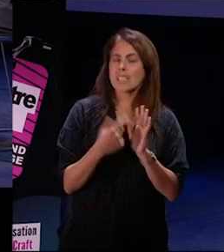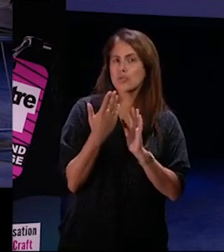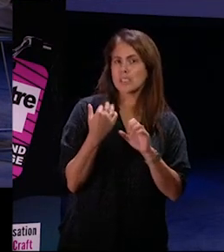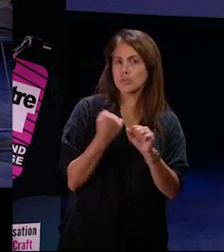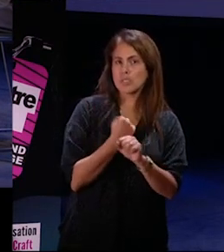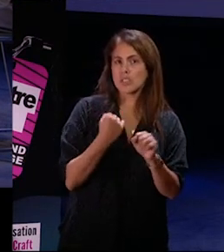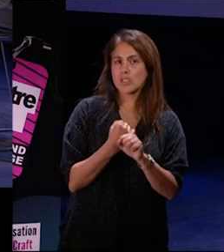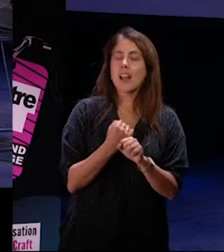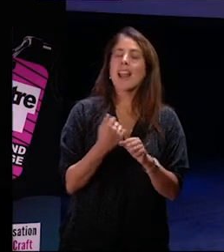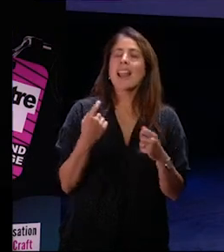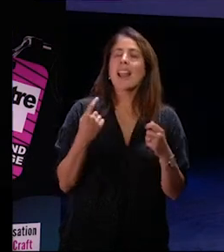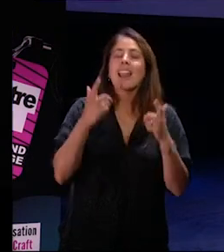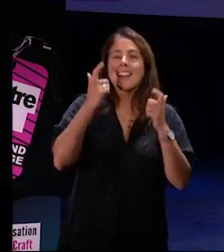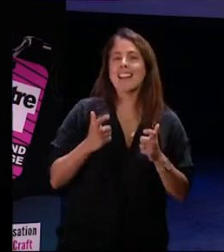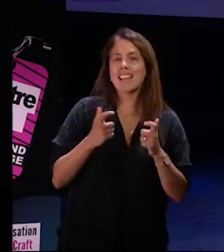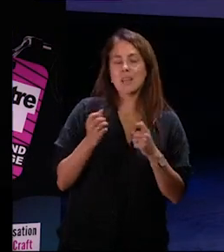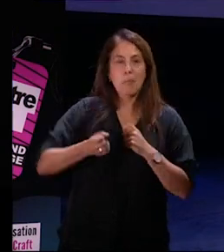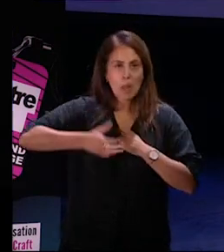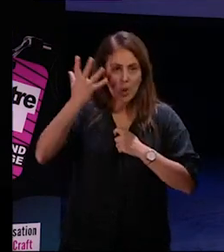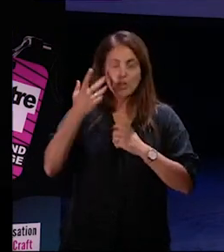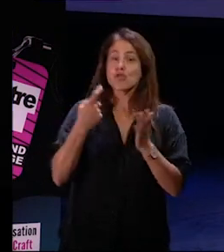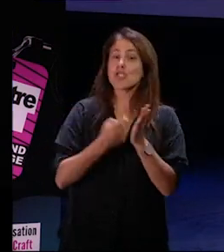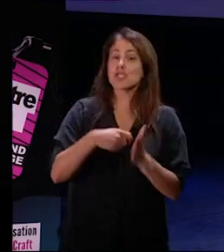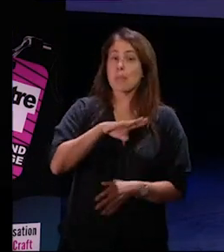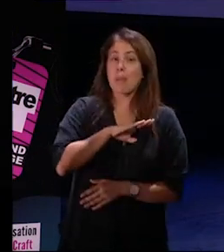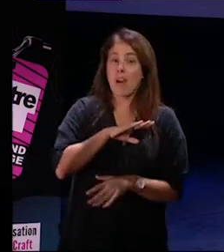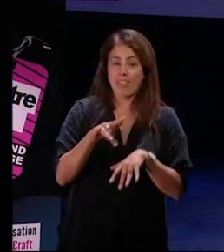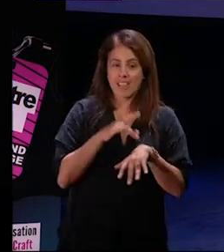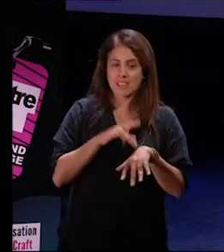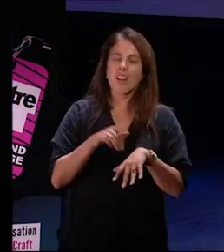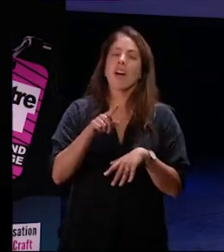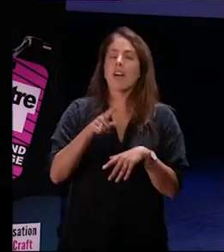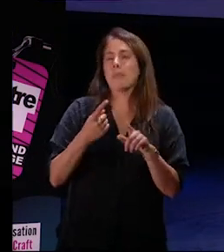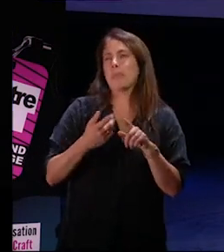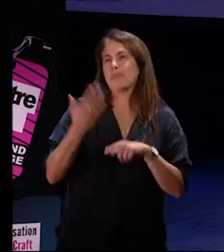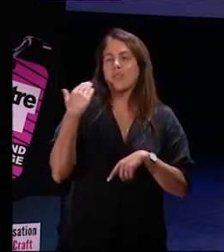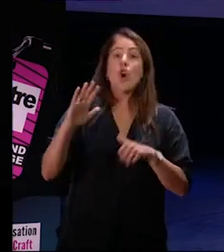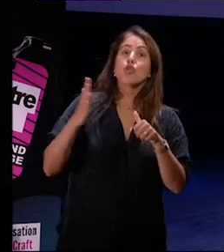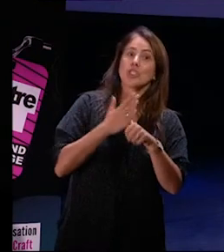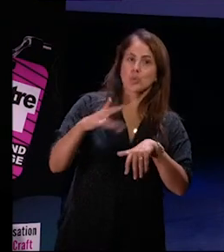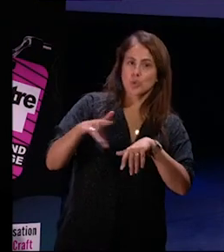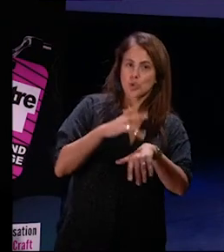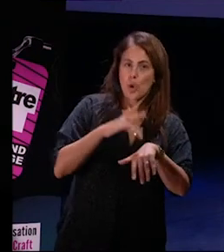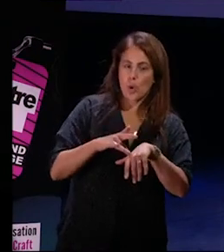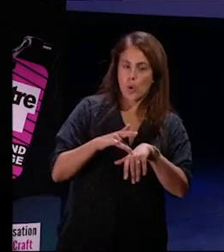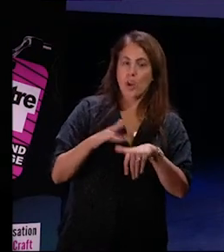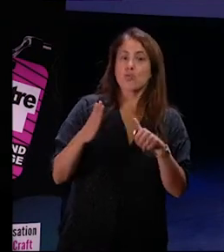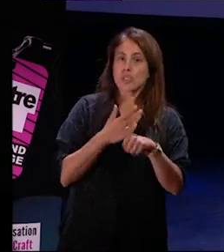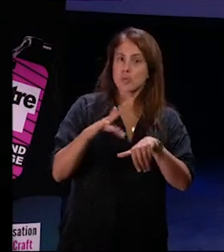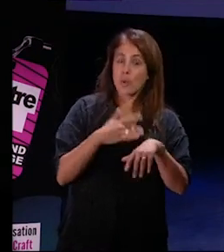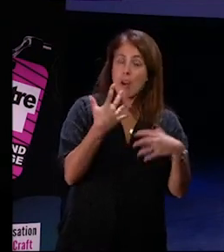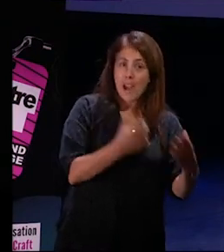of Legally Blonde at Regent's Park earlier this year, and even though it was a revival of the original show, because the original show